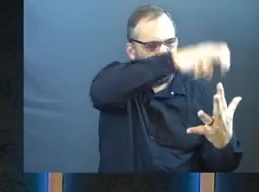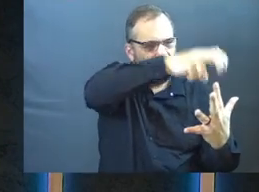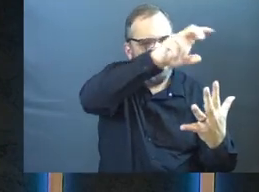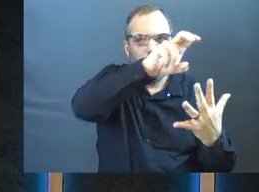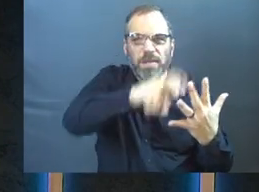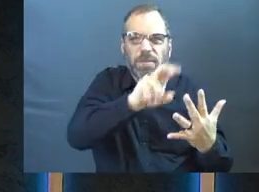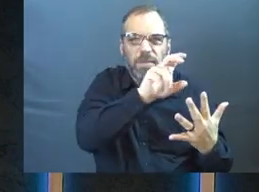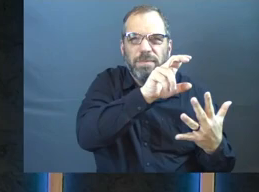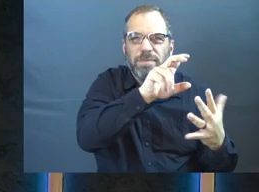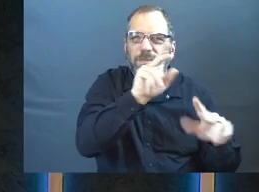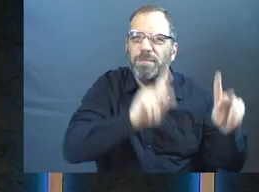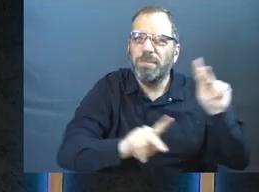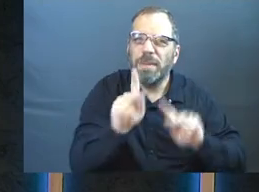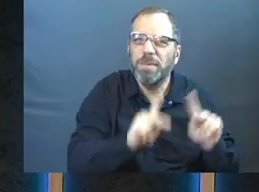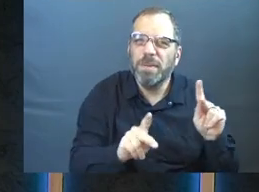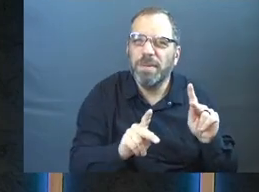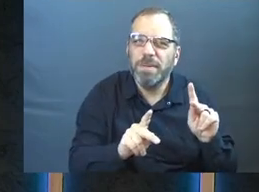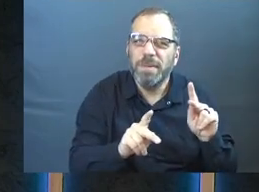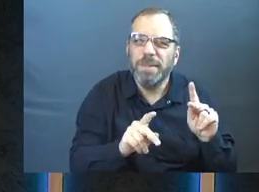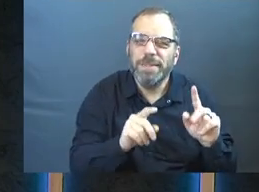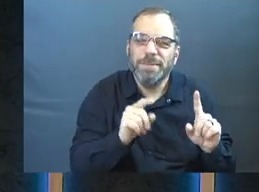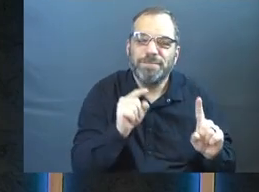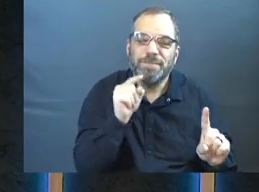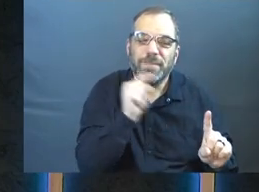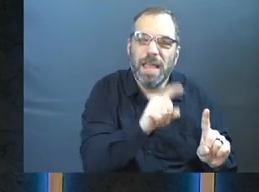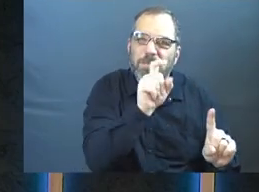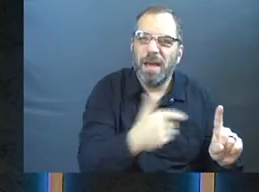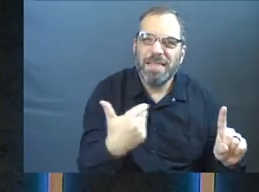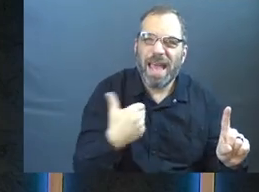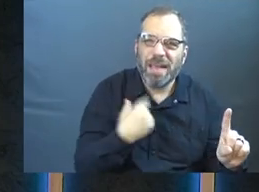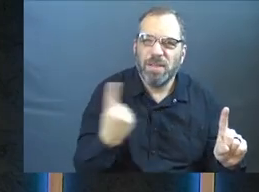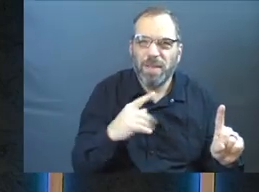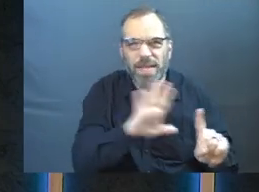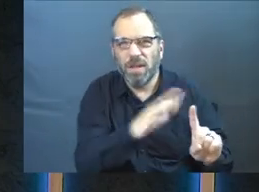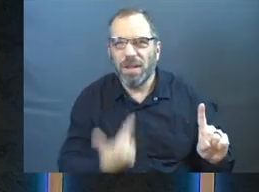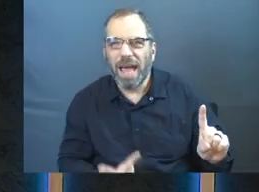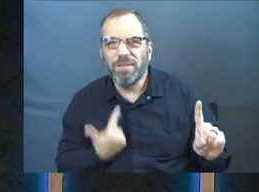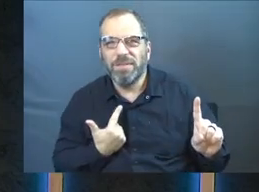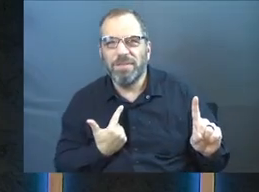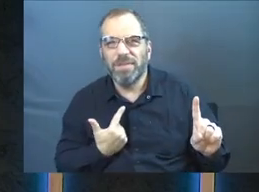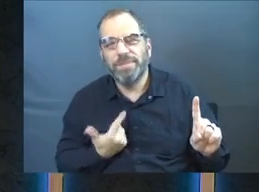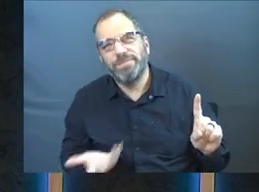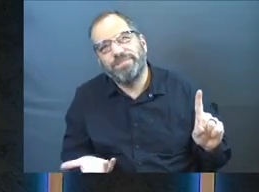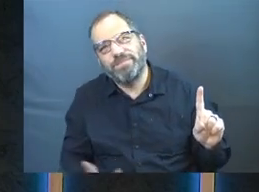person, and they have to have somebody else,